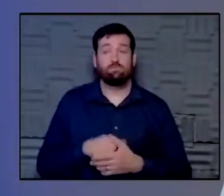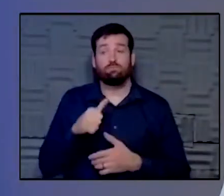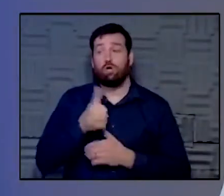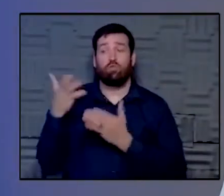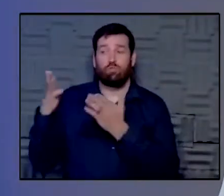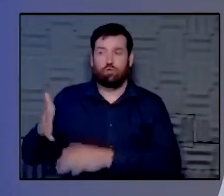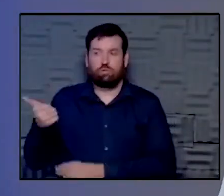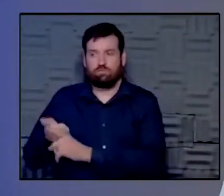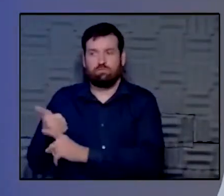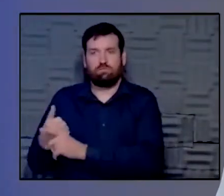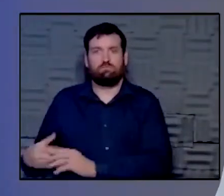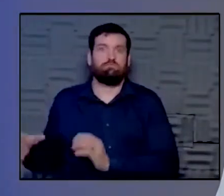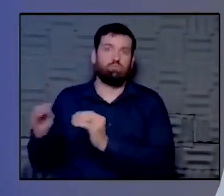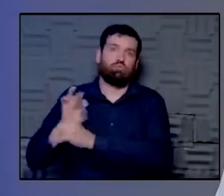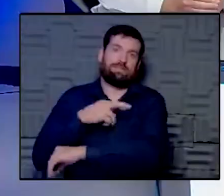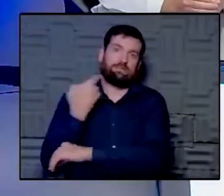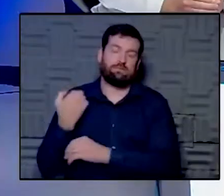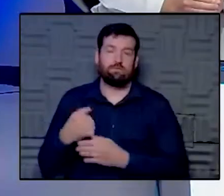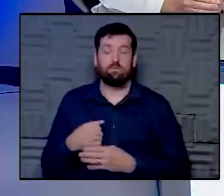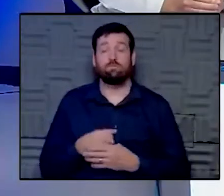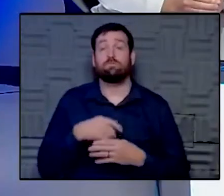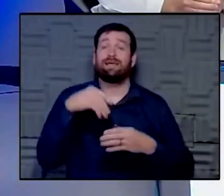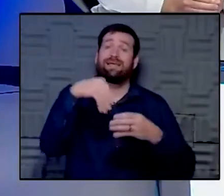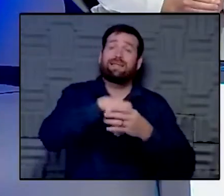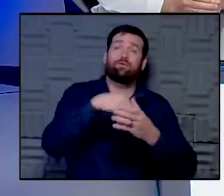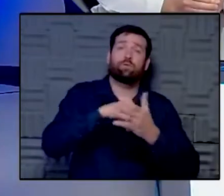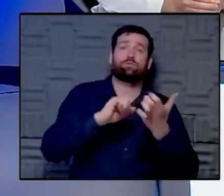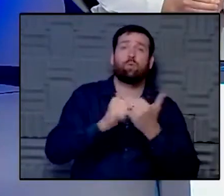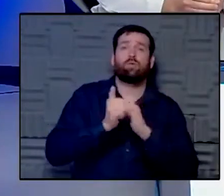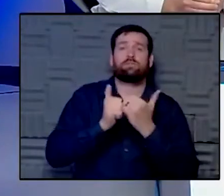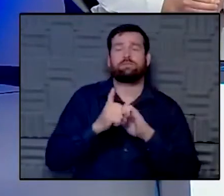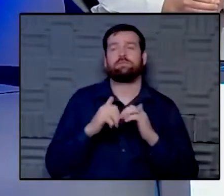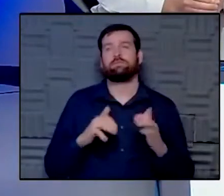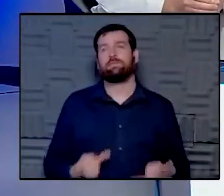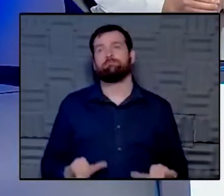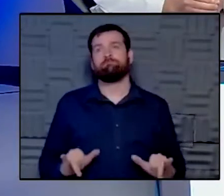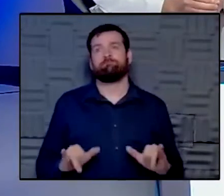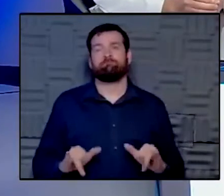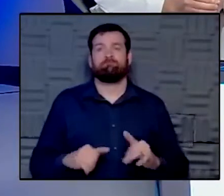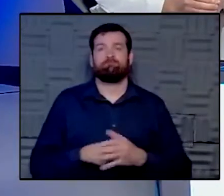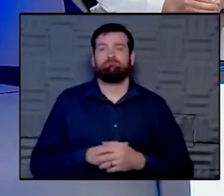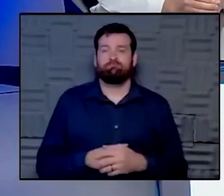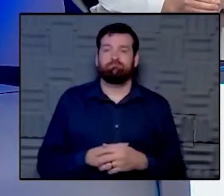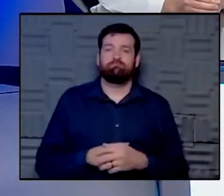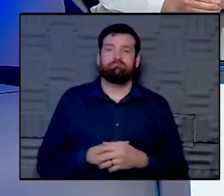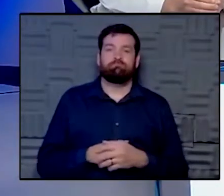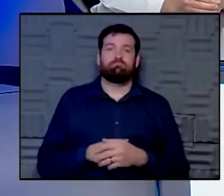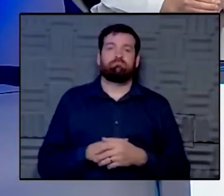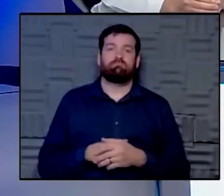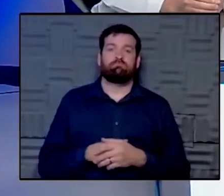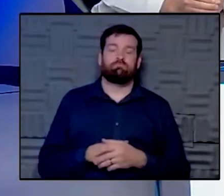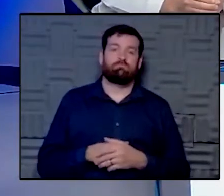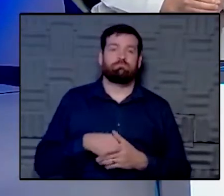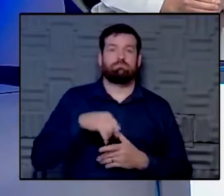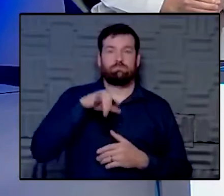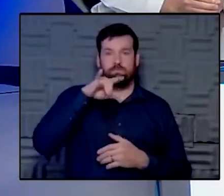person is going to be greater. The indoor sports, where you have unvaccinated children, and should